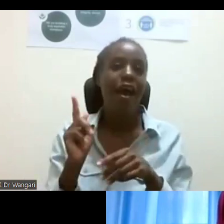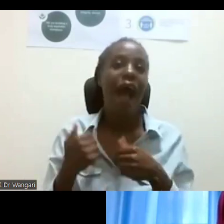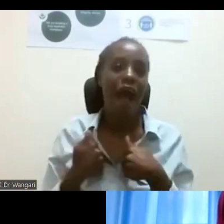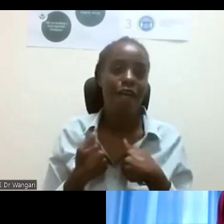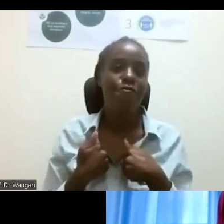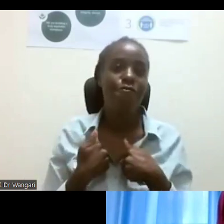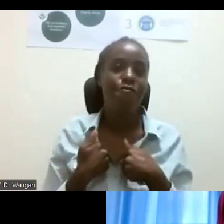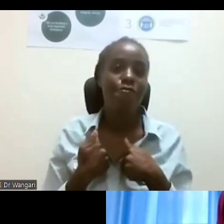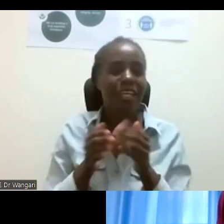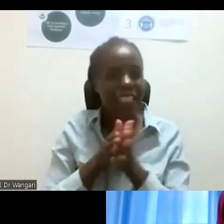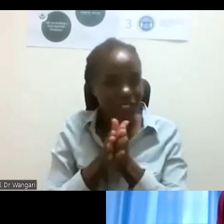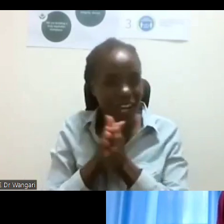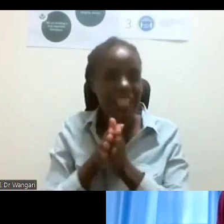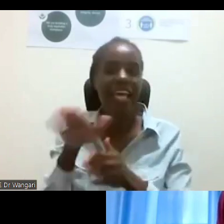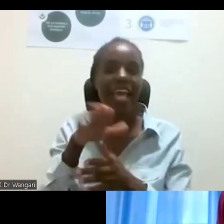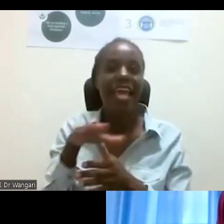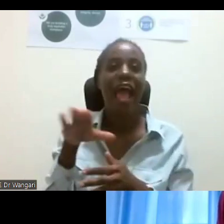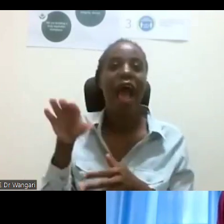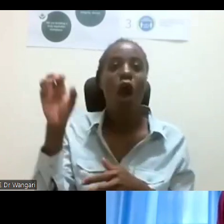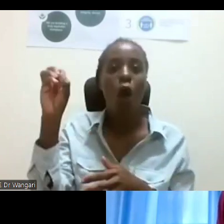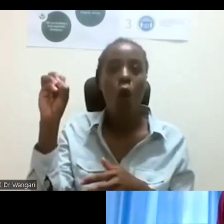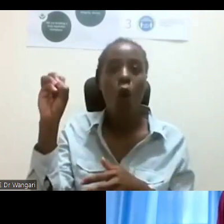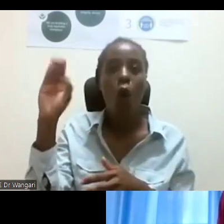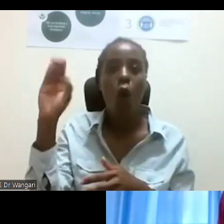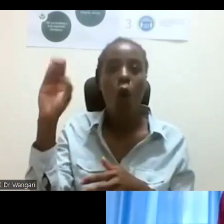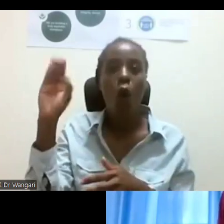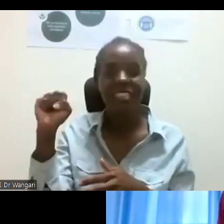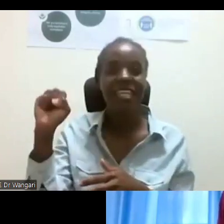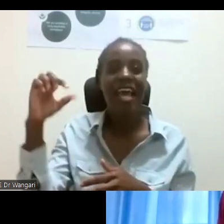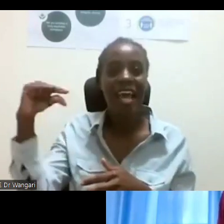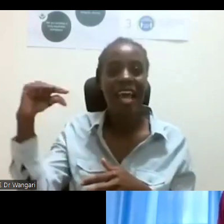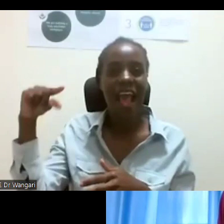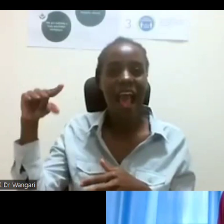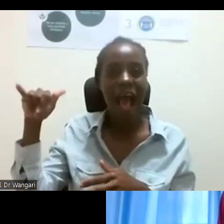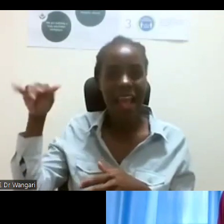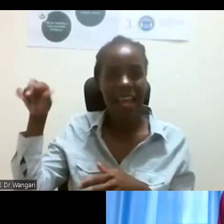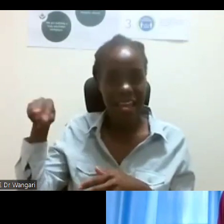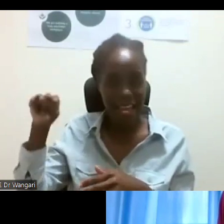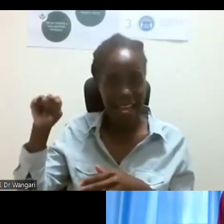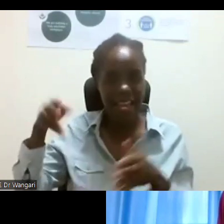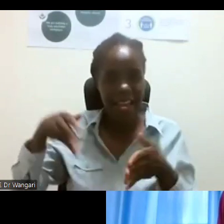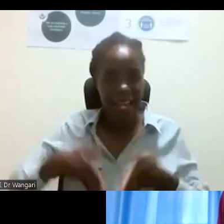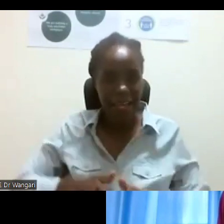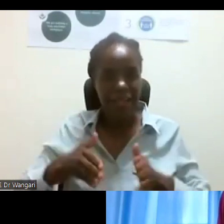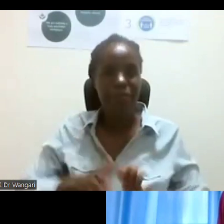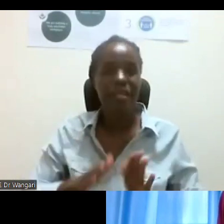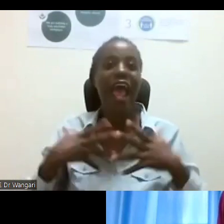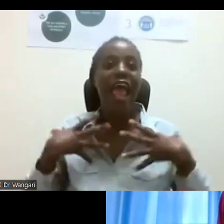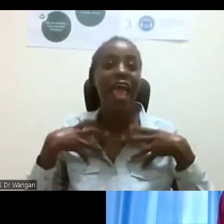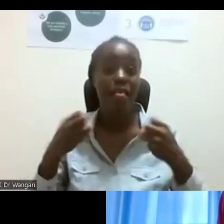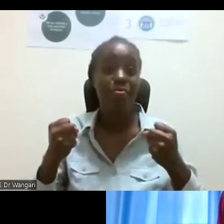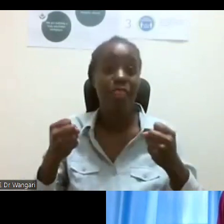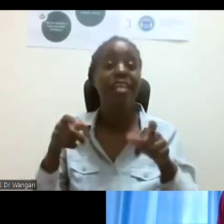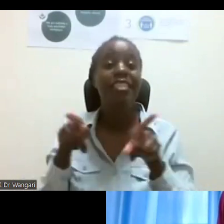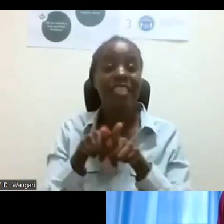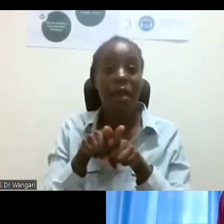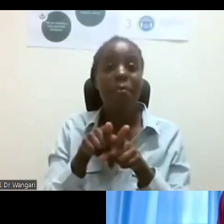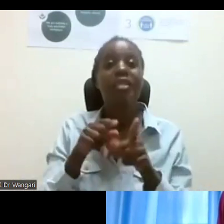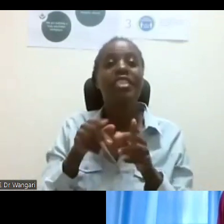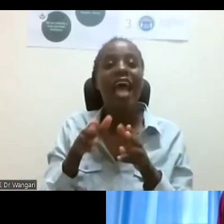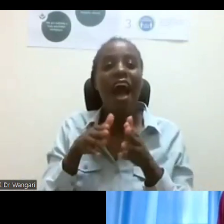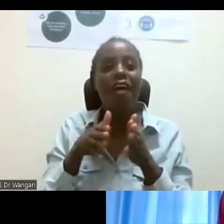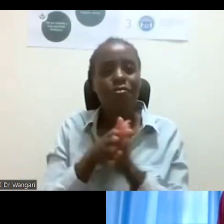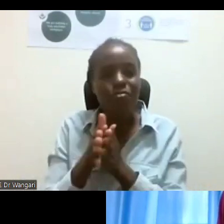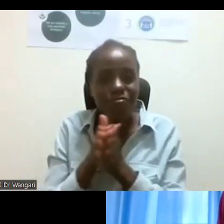gynecology. So in addition to her academic pursuits, she's deeply committed to advancing women's health, specifically in the areas of sexual and